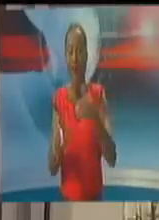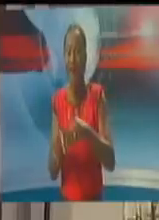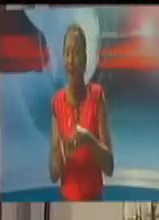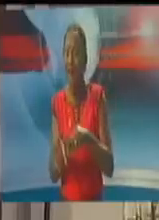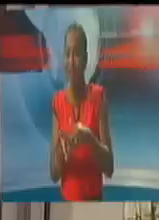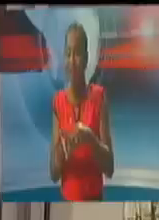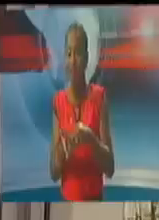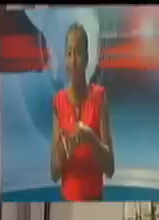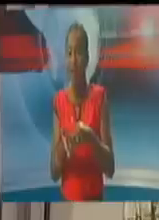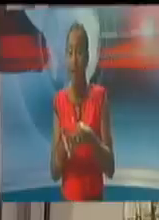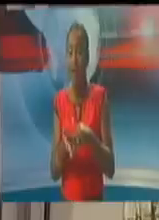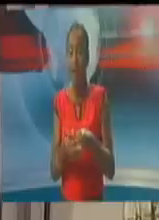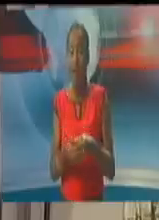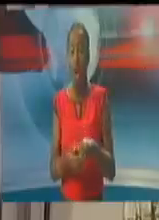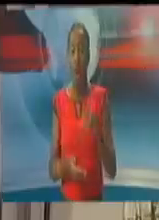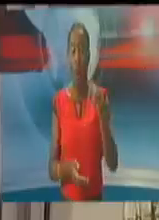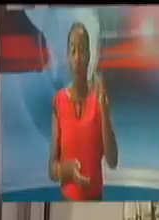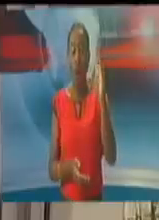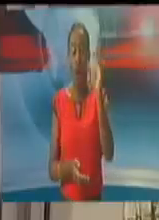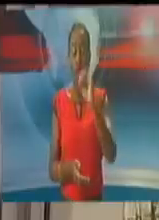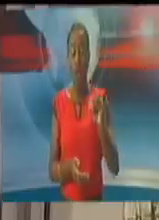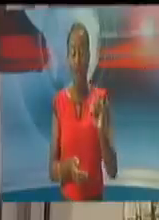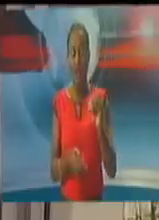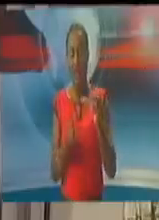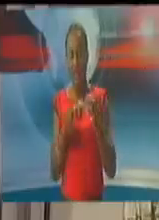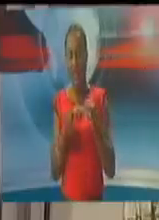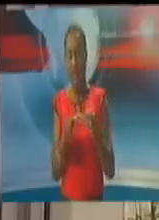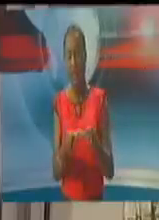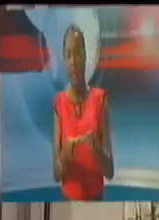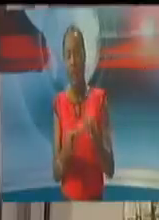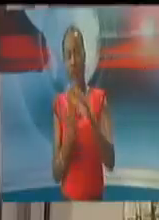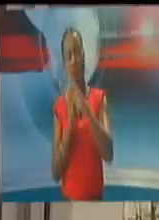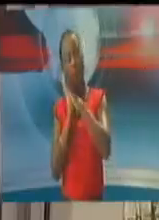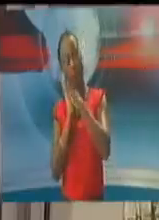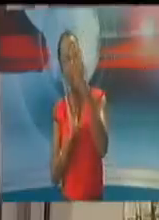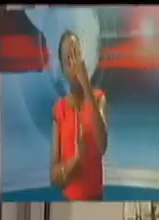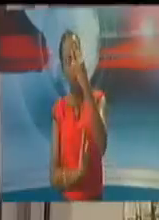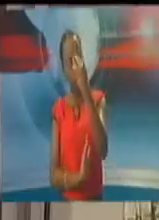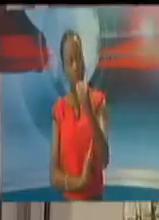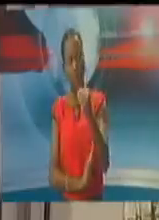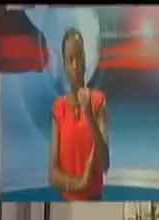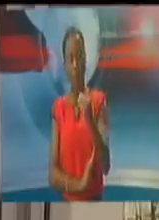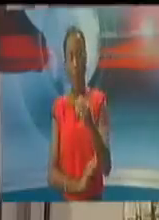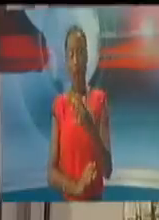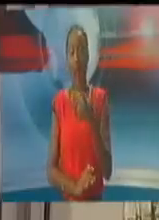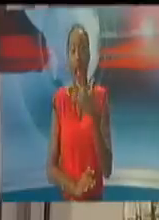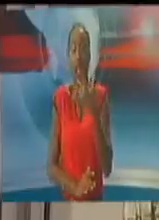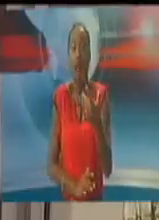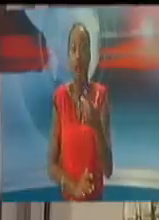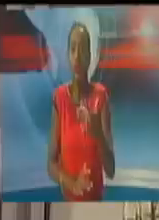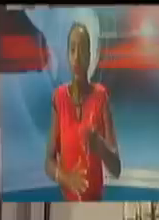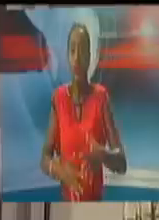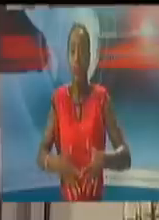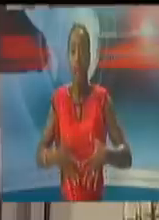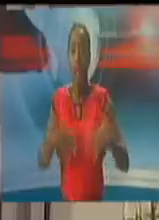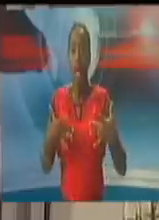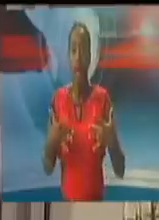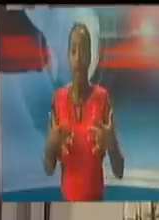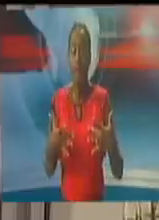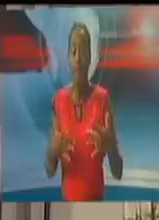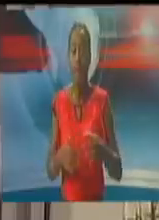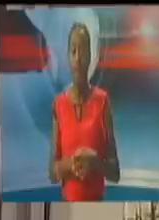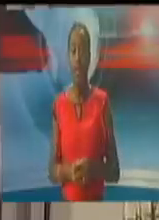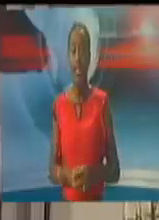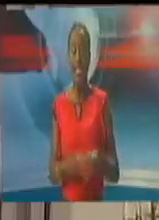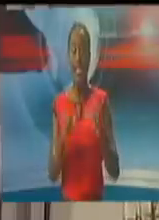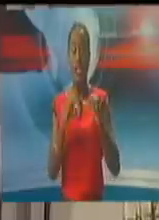from being 100% bedridden for 2 weeks. I am lucky to be alive. And she continues, stay